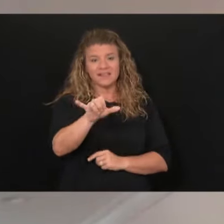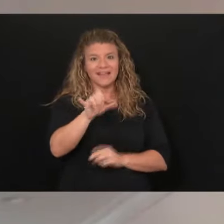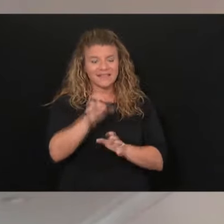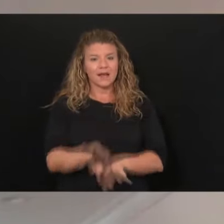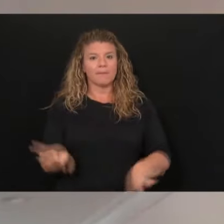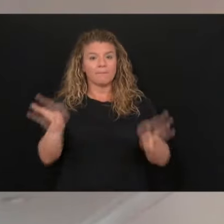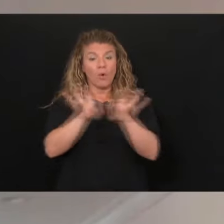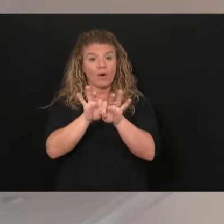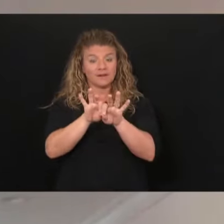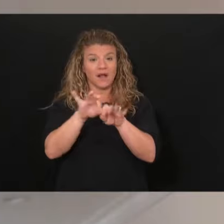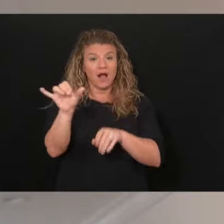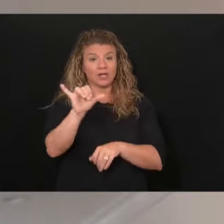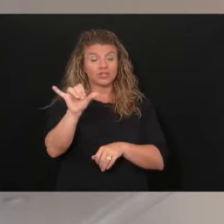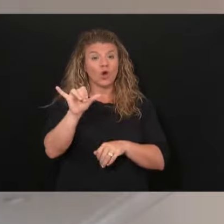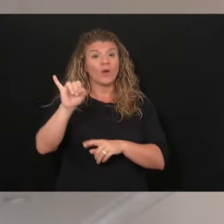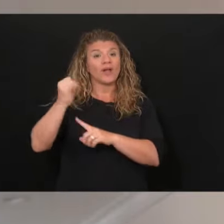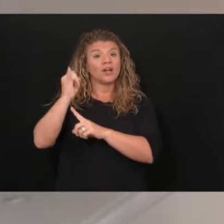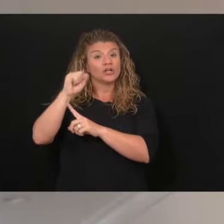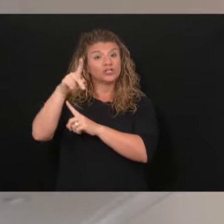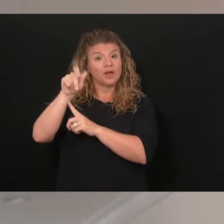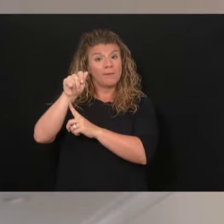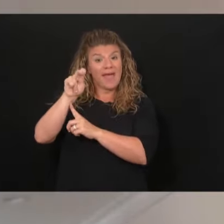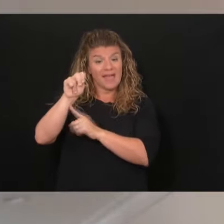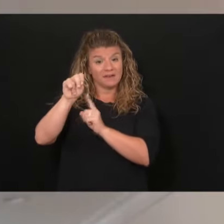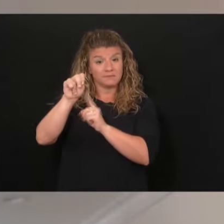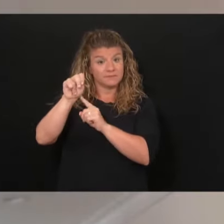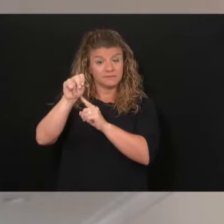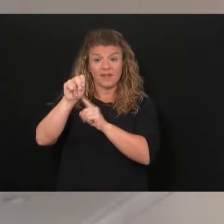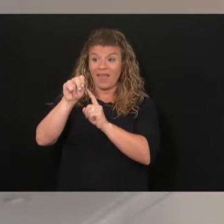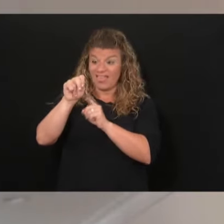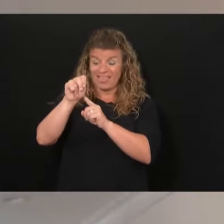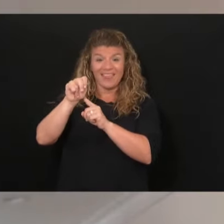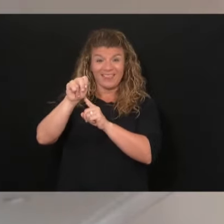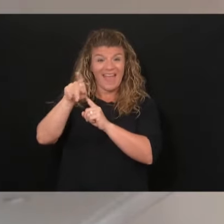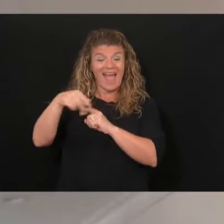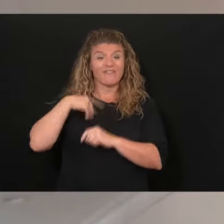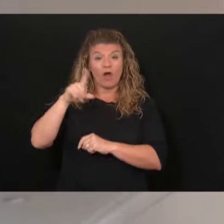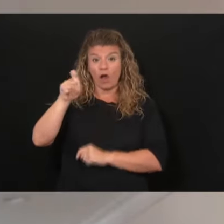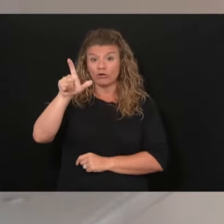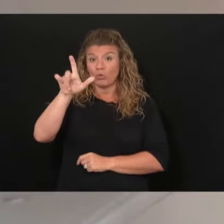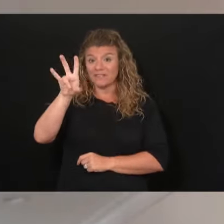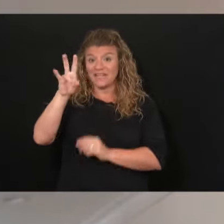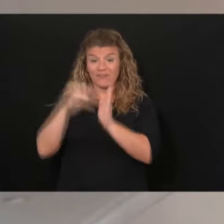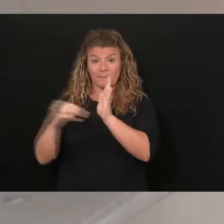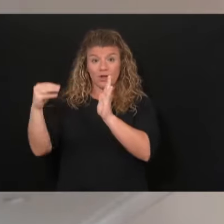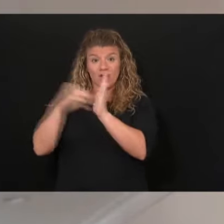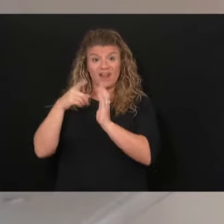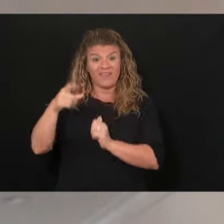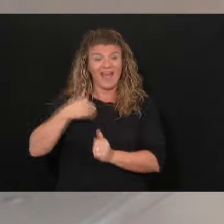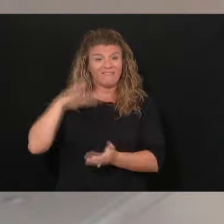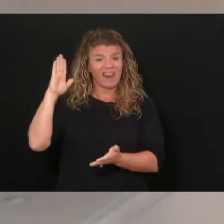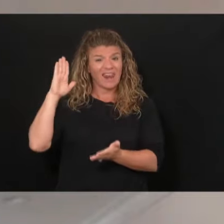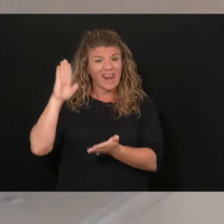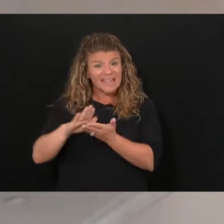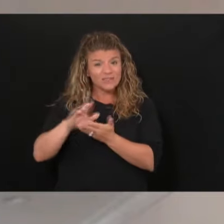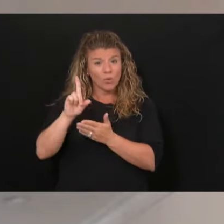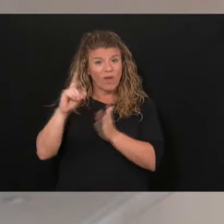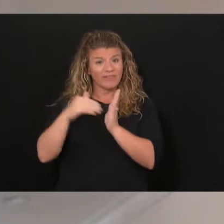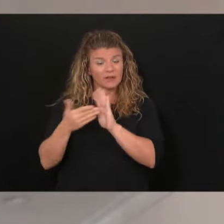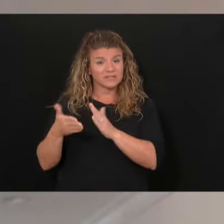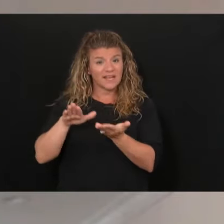is Japan has come up, and again, they're a country of 127 million that's had less than 1,000 deaths